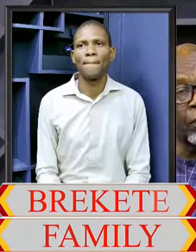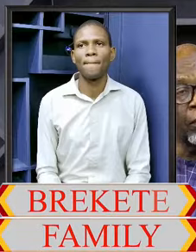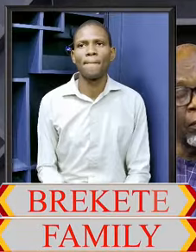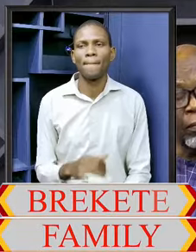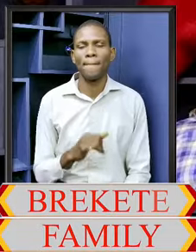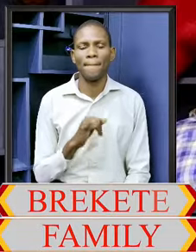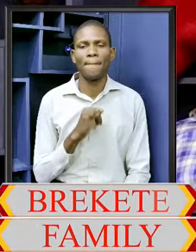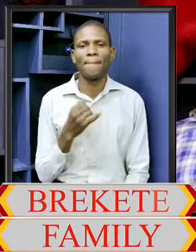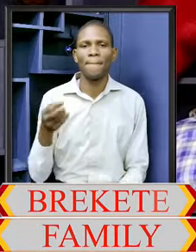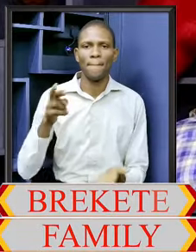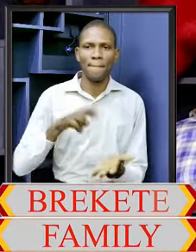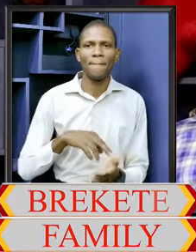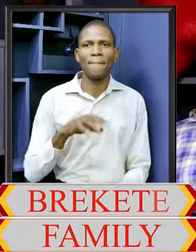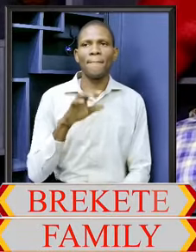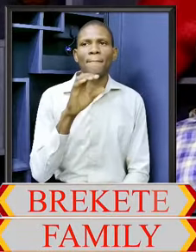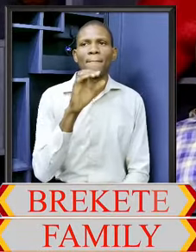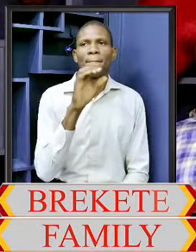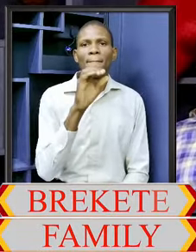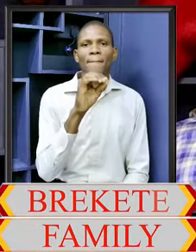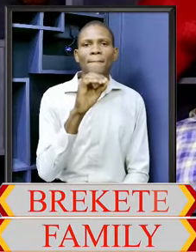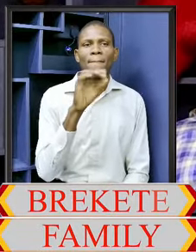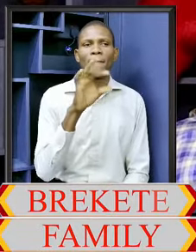I repeat that.